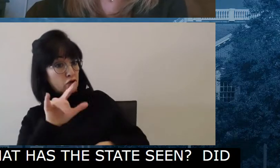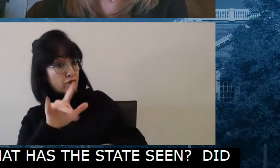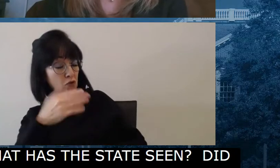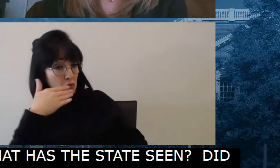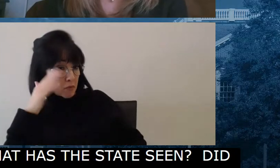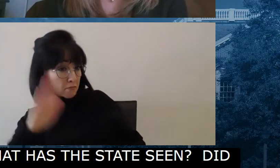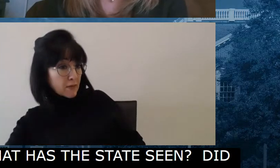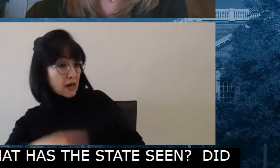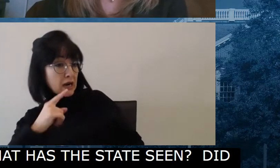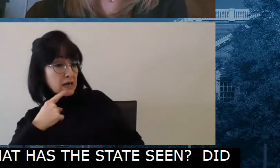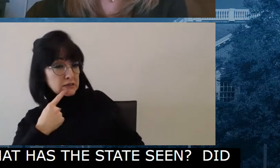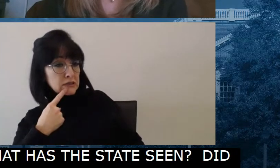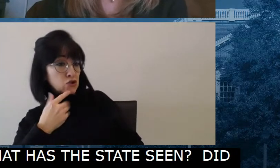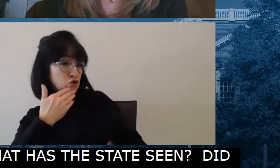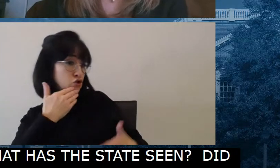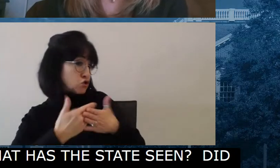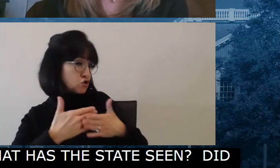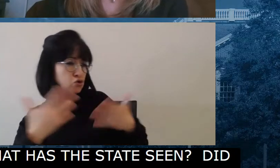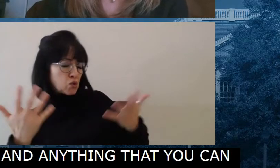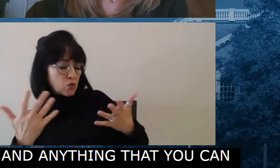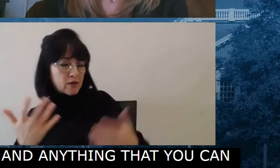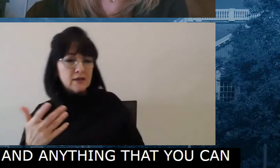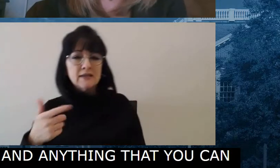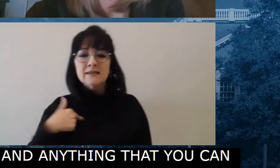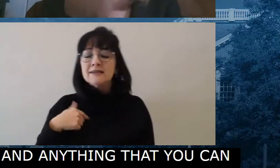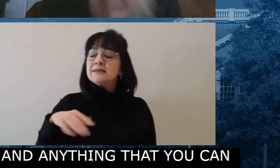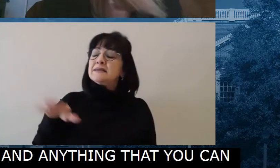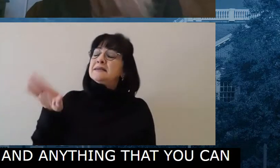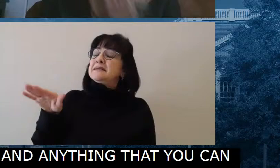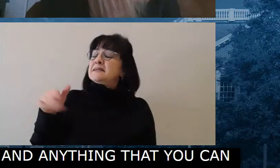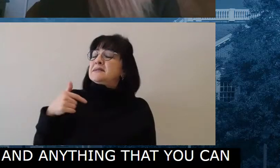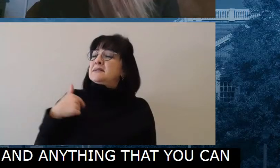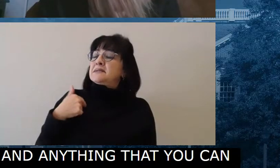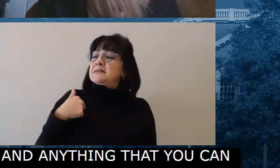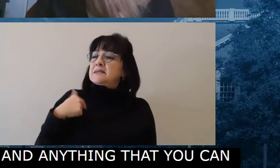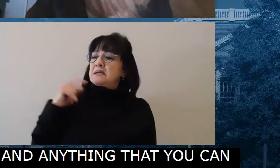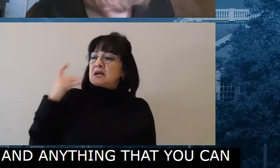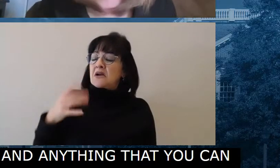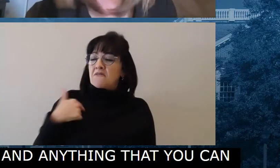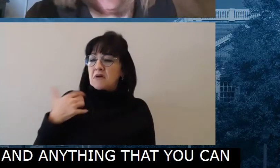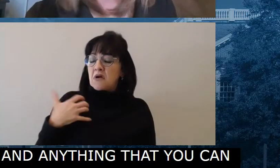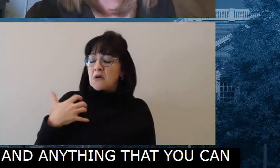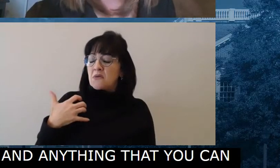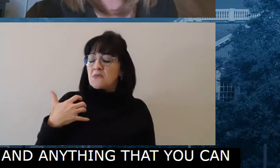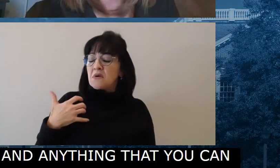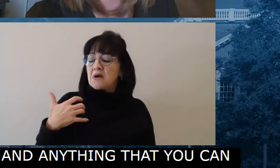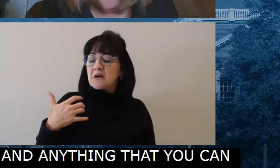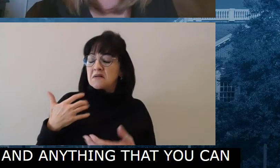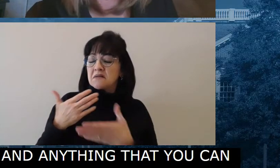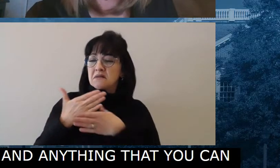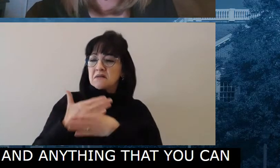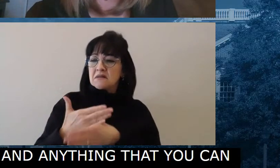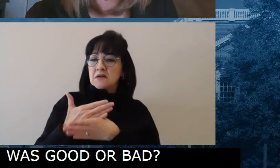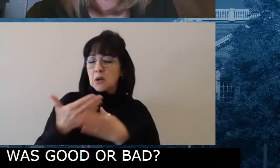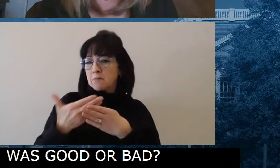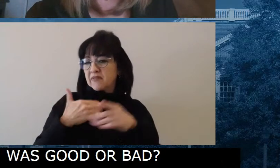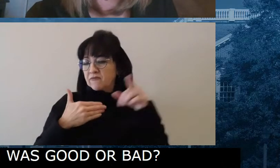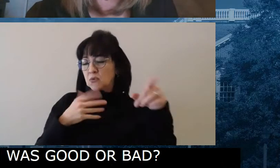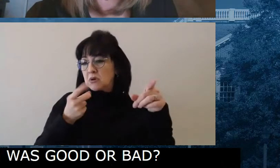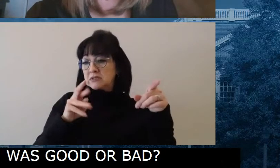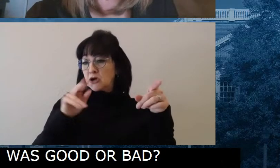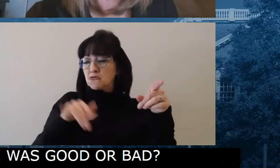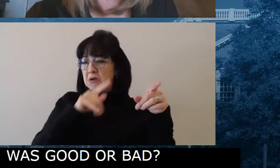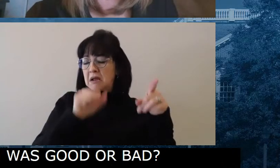I'd just like to share an anecdote before Dr. Rattay talks about it from a medical basis. And that was